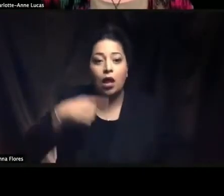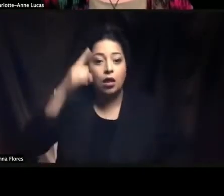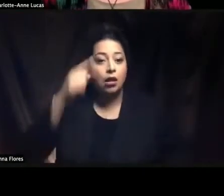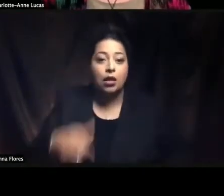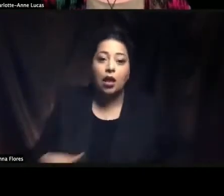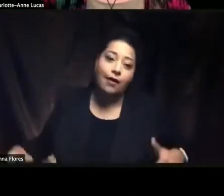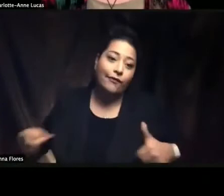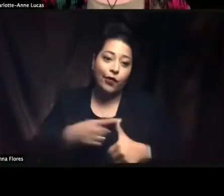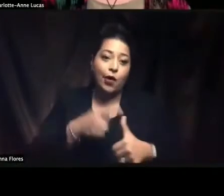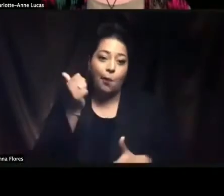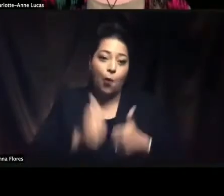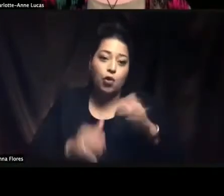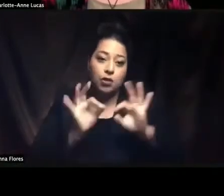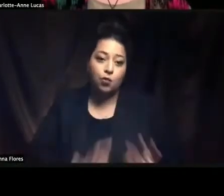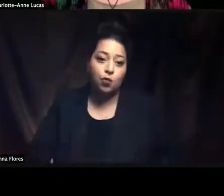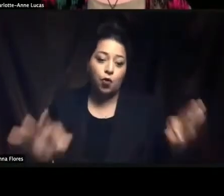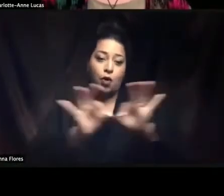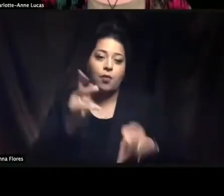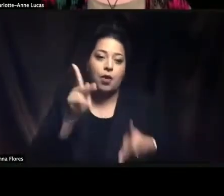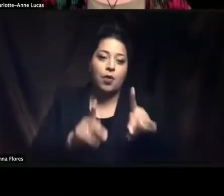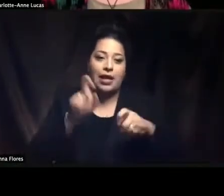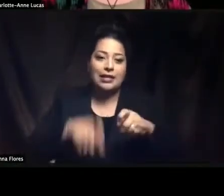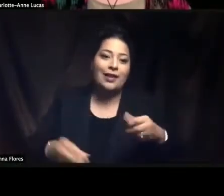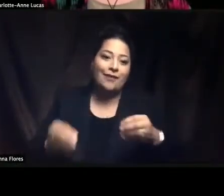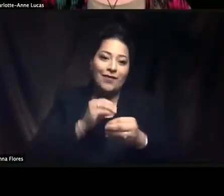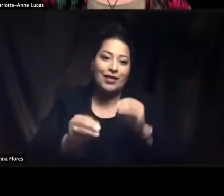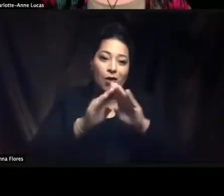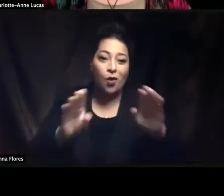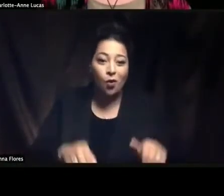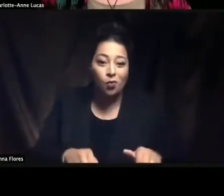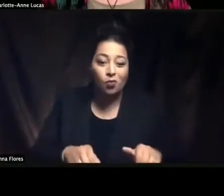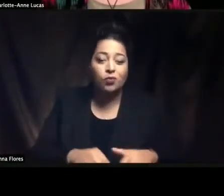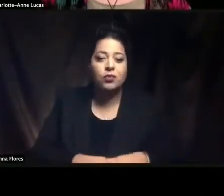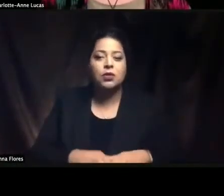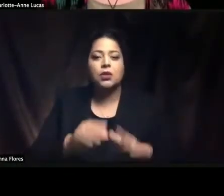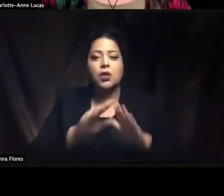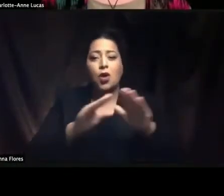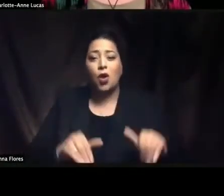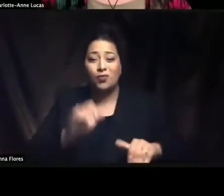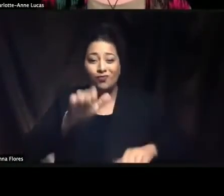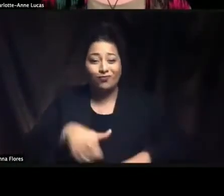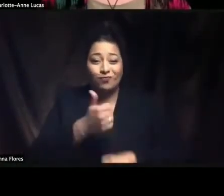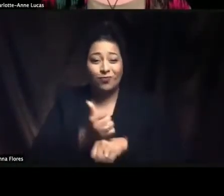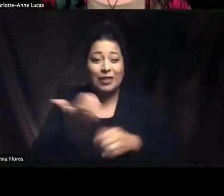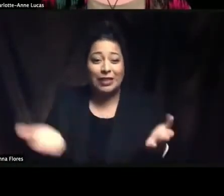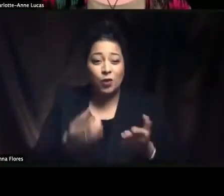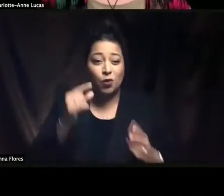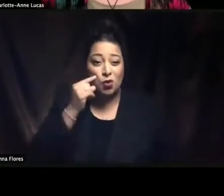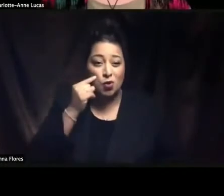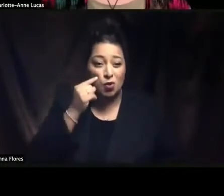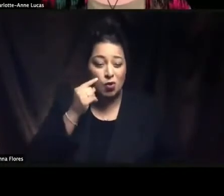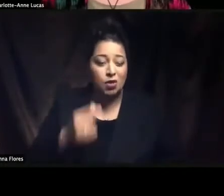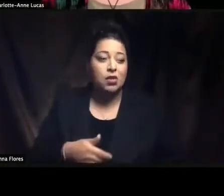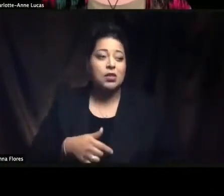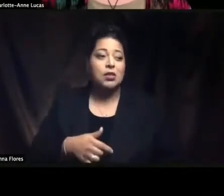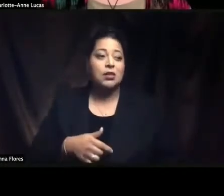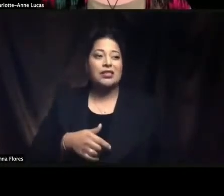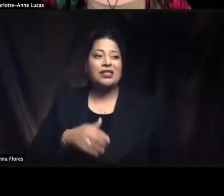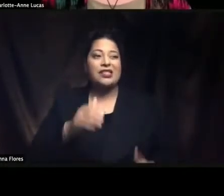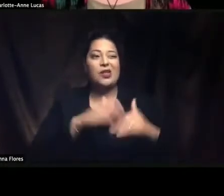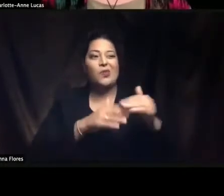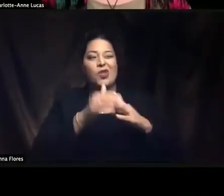first important thing. People need to fix up their homes. The homes that are built in San Antonio, the majority of the stock, was built in